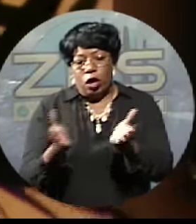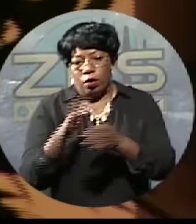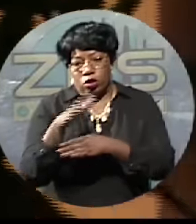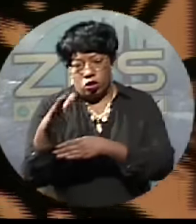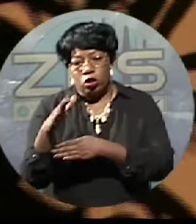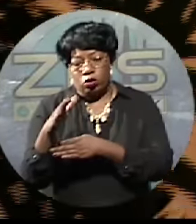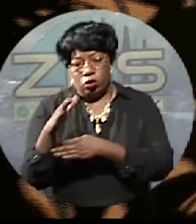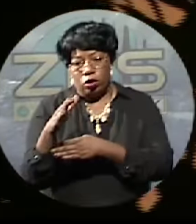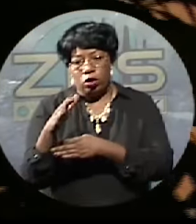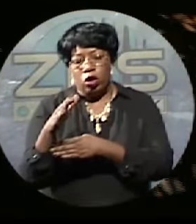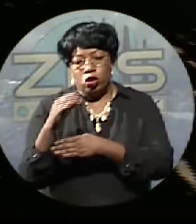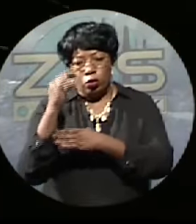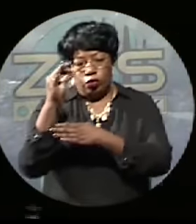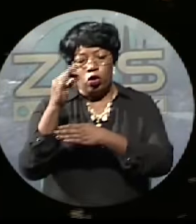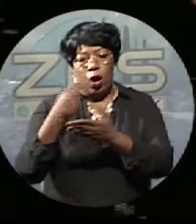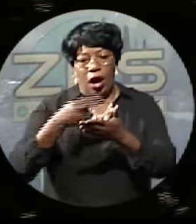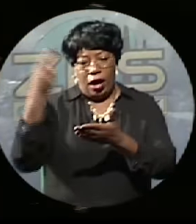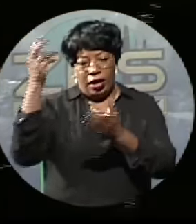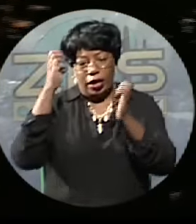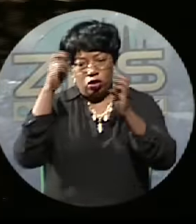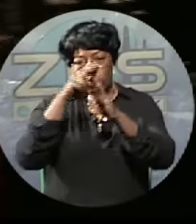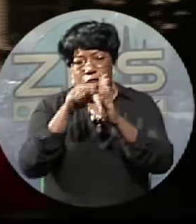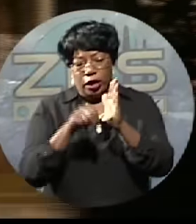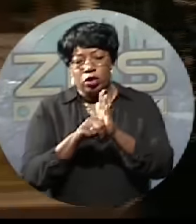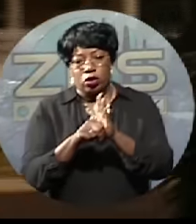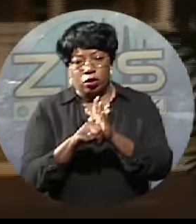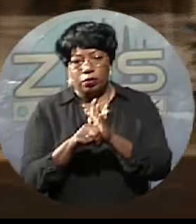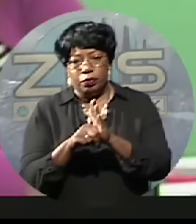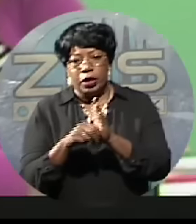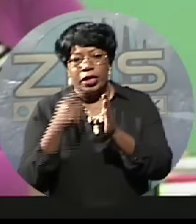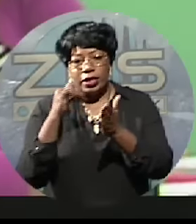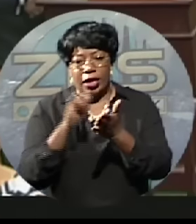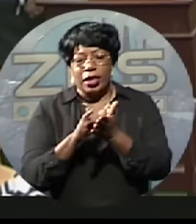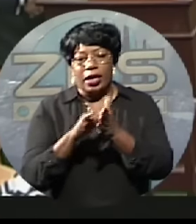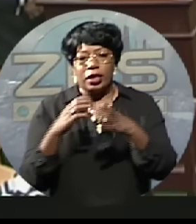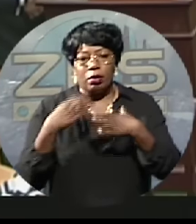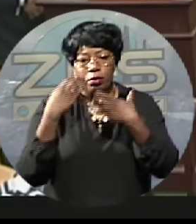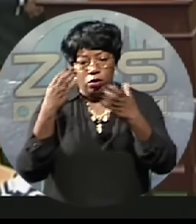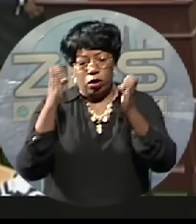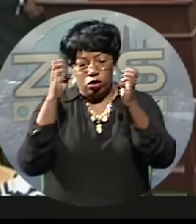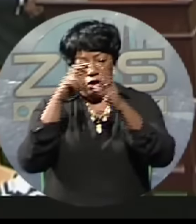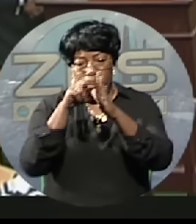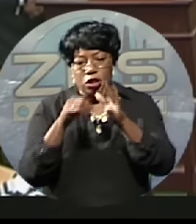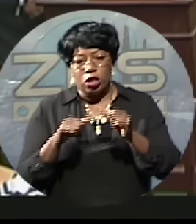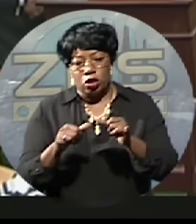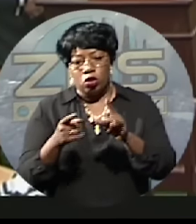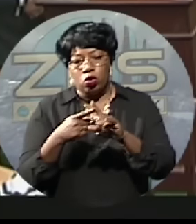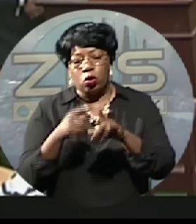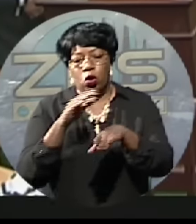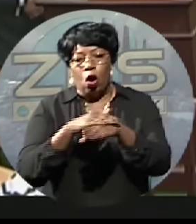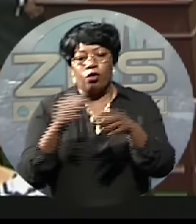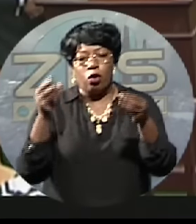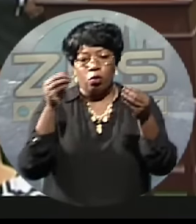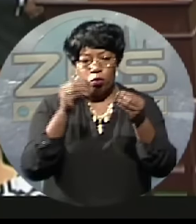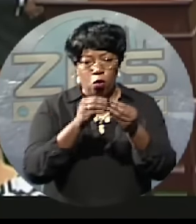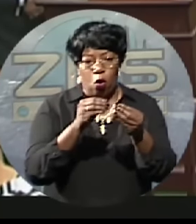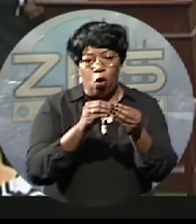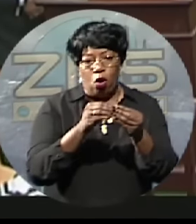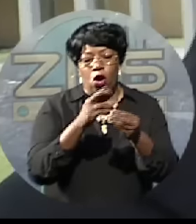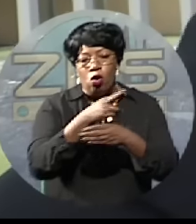future of the country is depending on a well-qualified and trained workforce. He says a commitment to education will continue to call for more and more